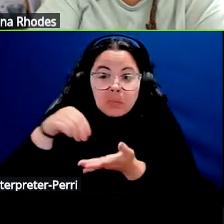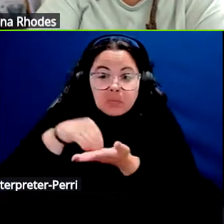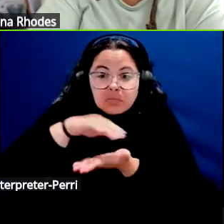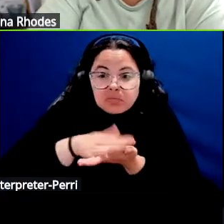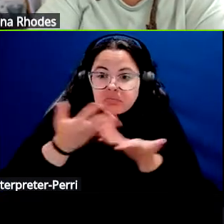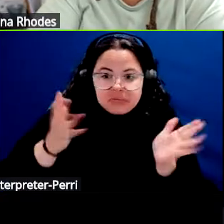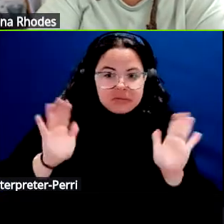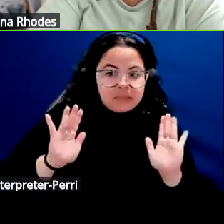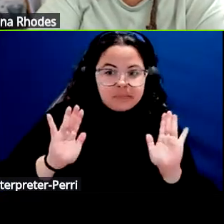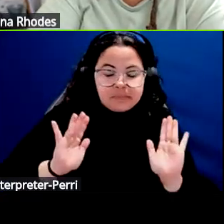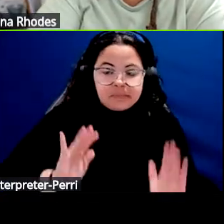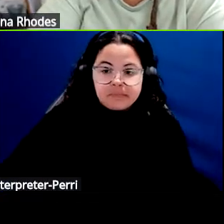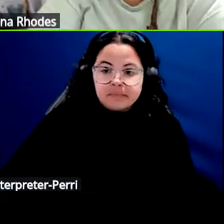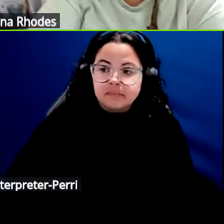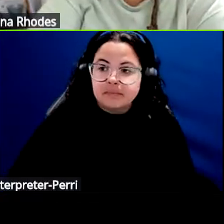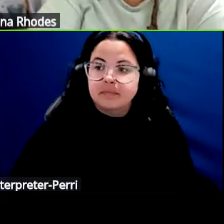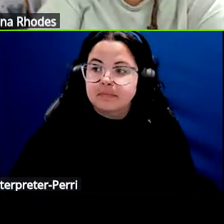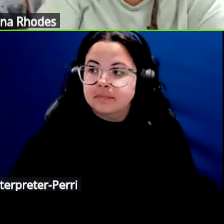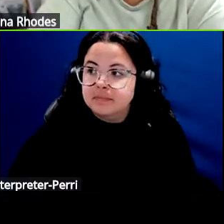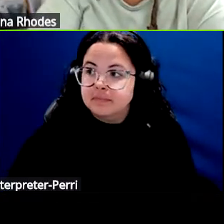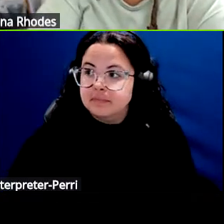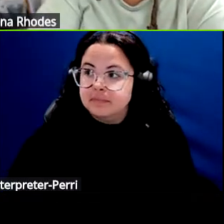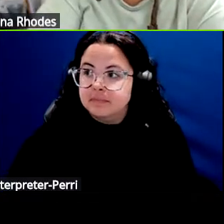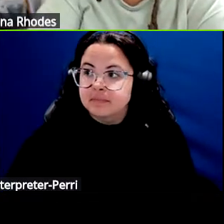Okay, thank you, Commissioner. And